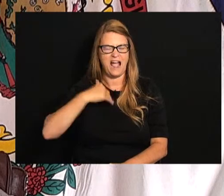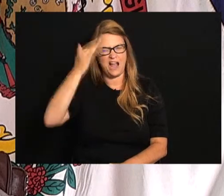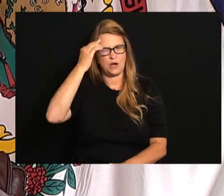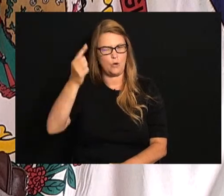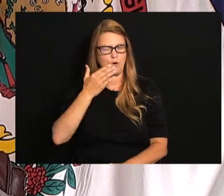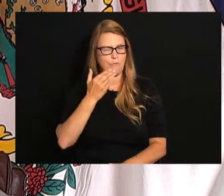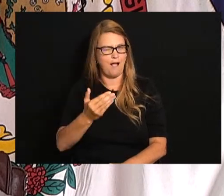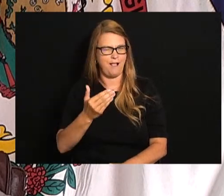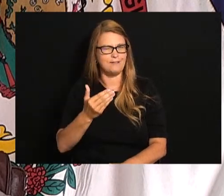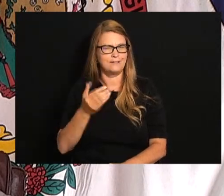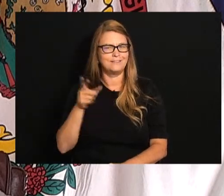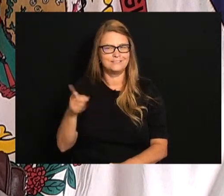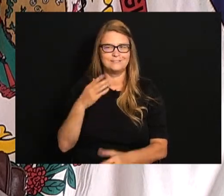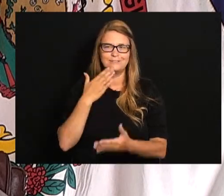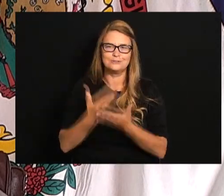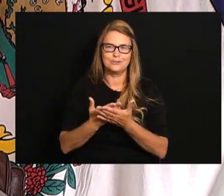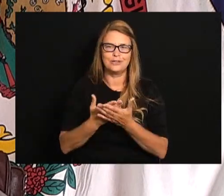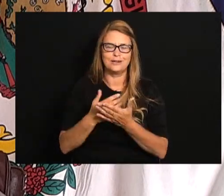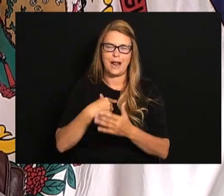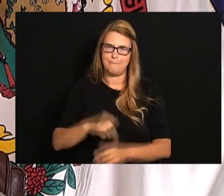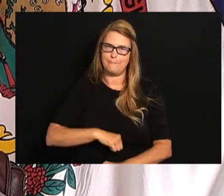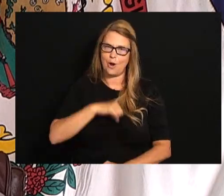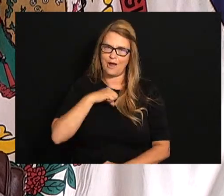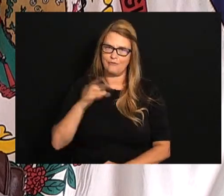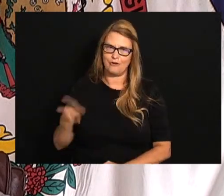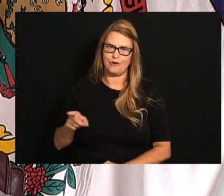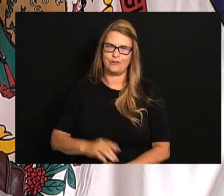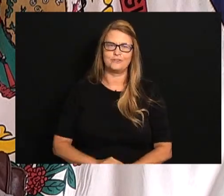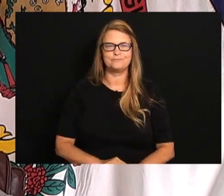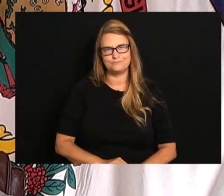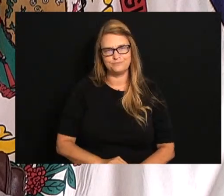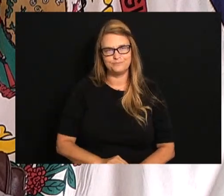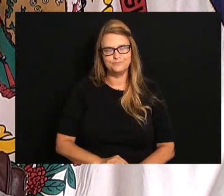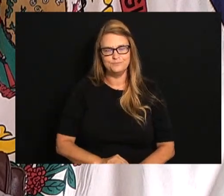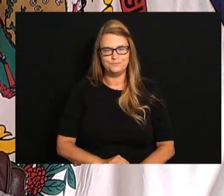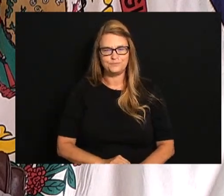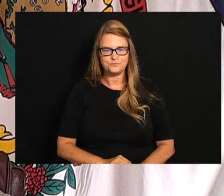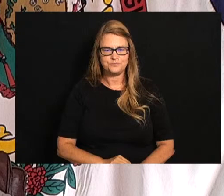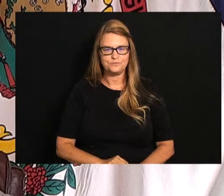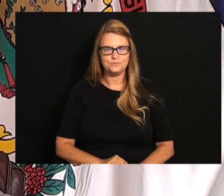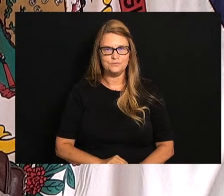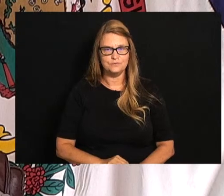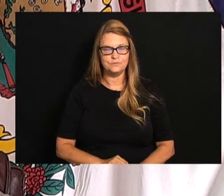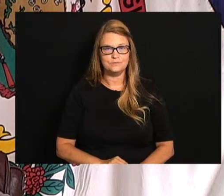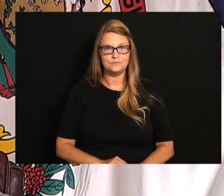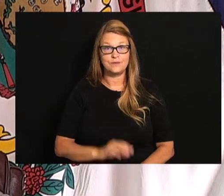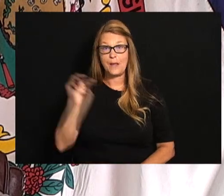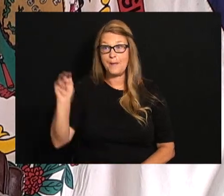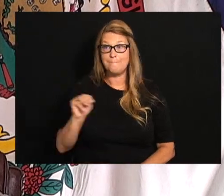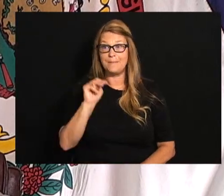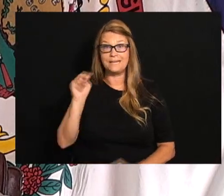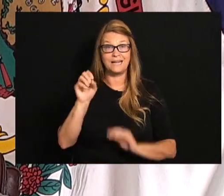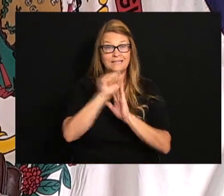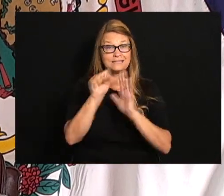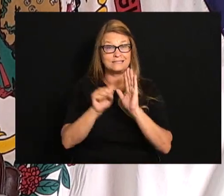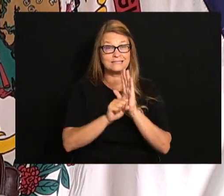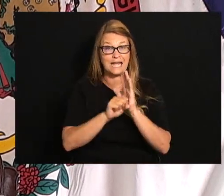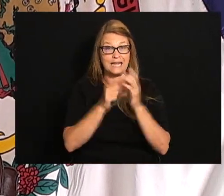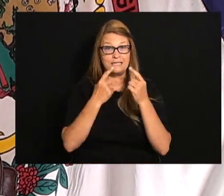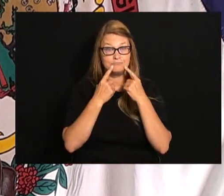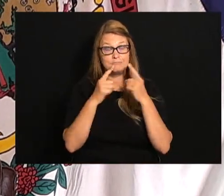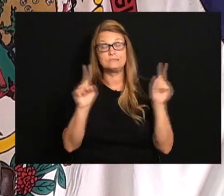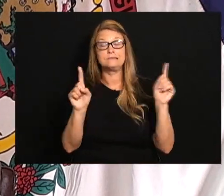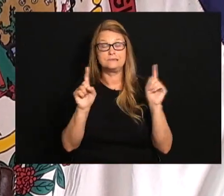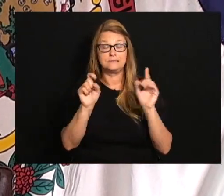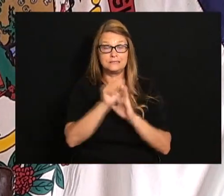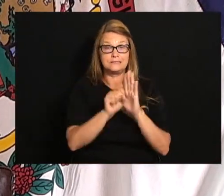done a great job. We're really proud of her. Okay, on Monday, I declared a state of emergency for Mingo County